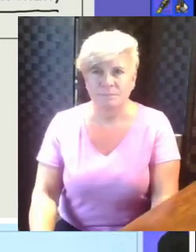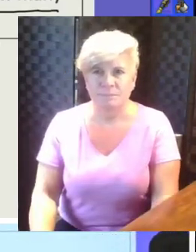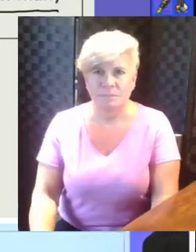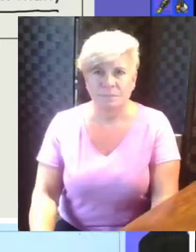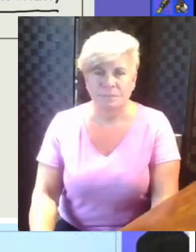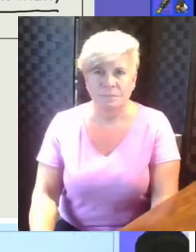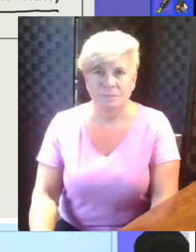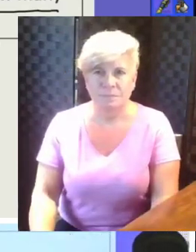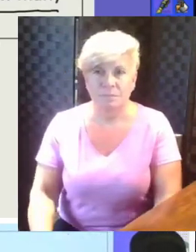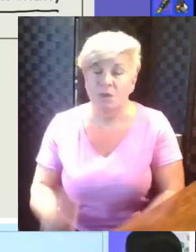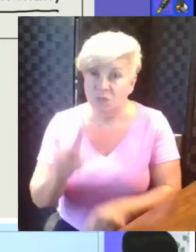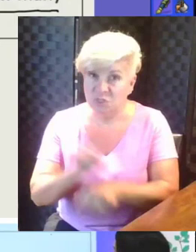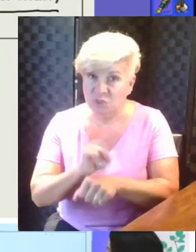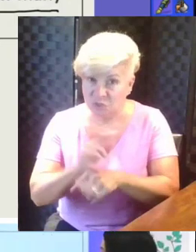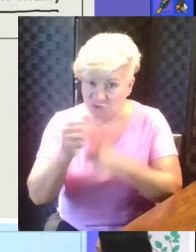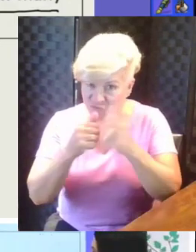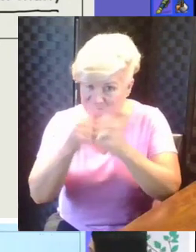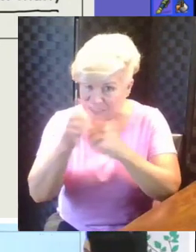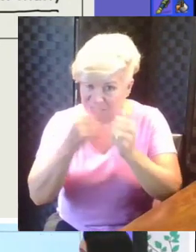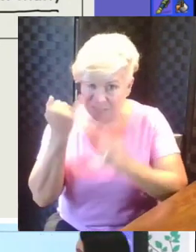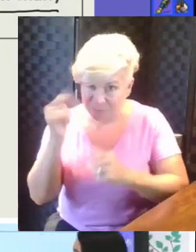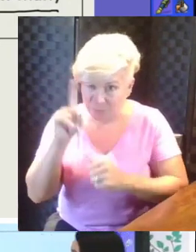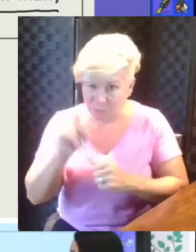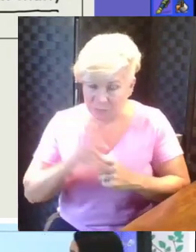Use a strategy if you need to.